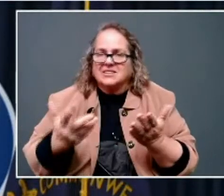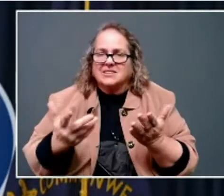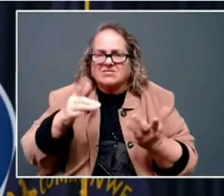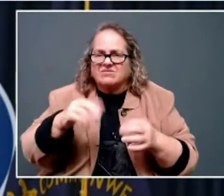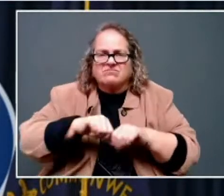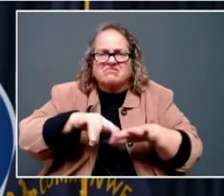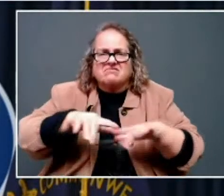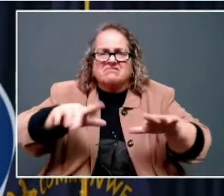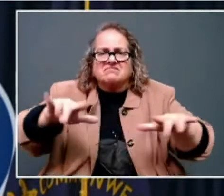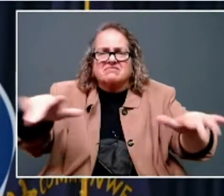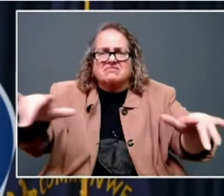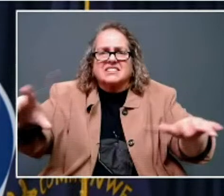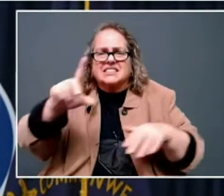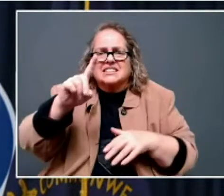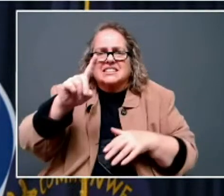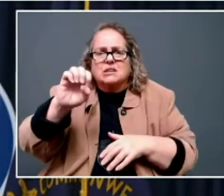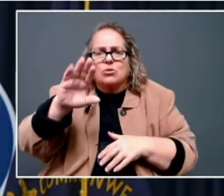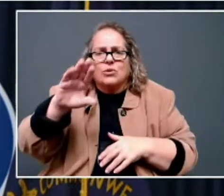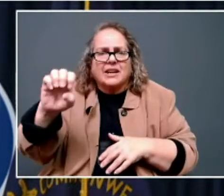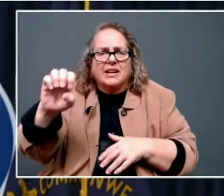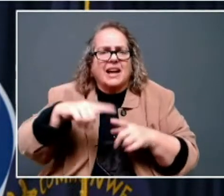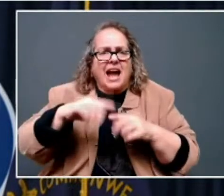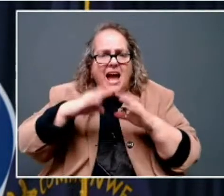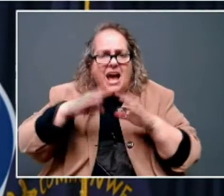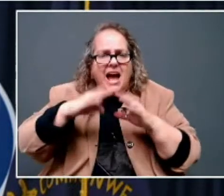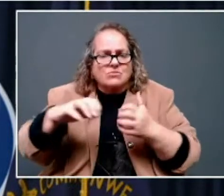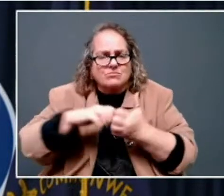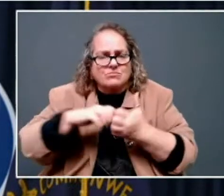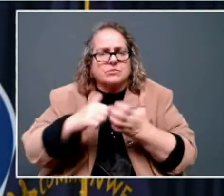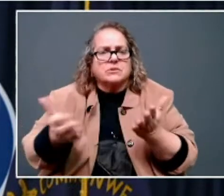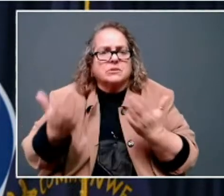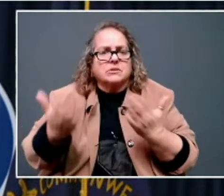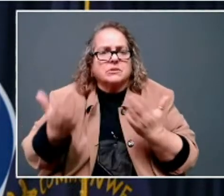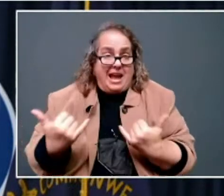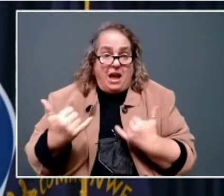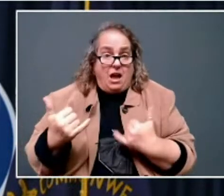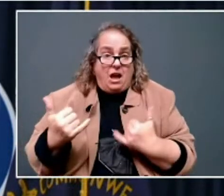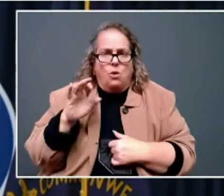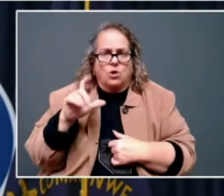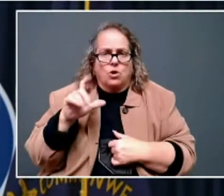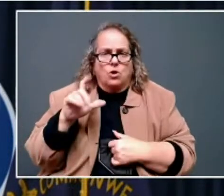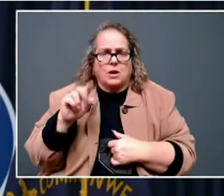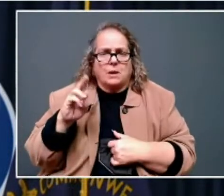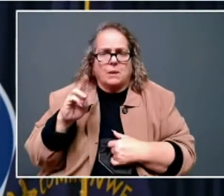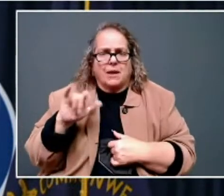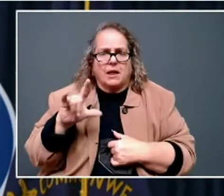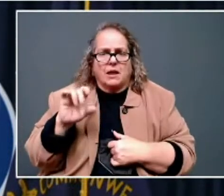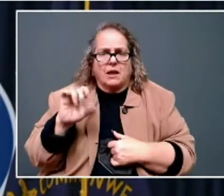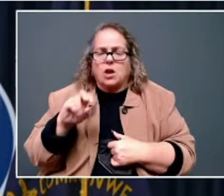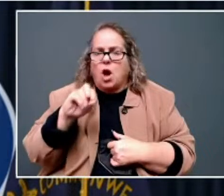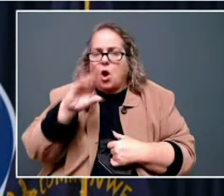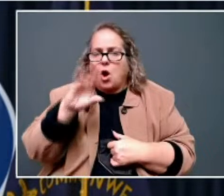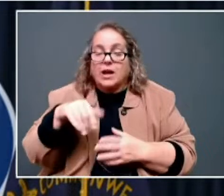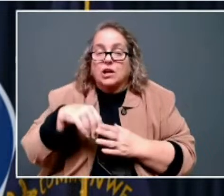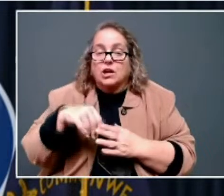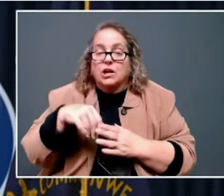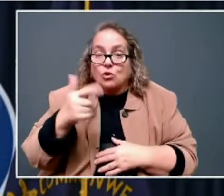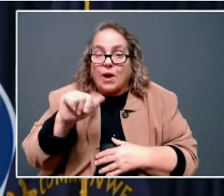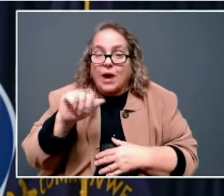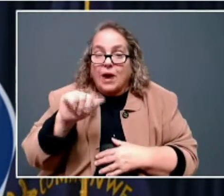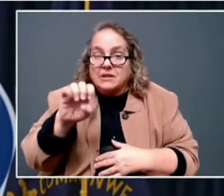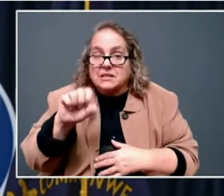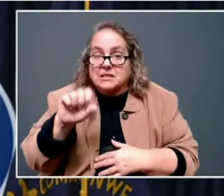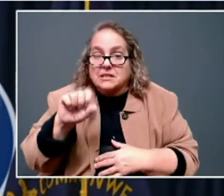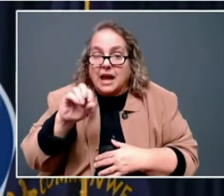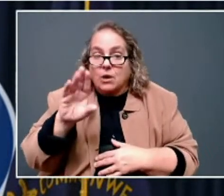at 120 million, and just in Graves County. And so there's going to be a substantial portion outside the 30 days. So